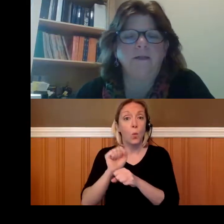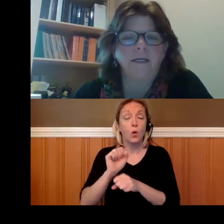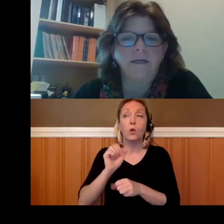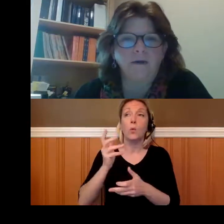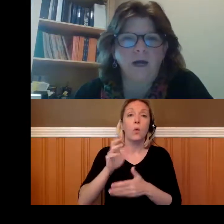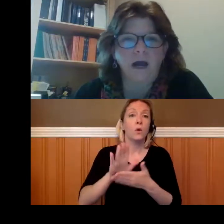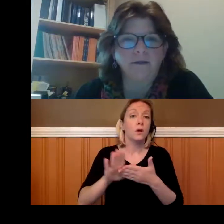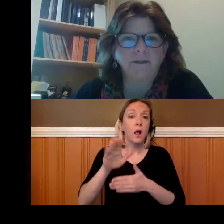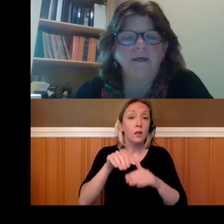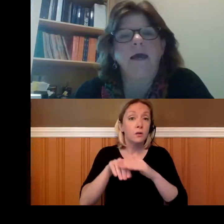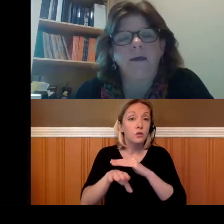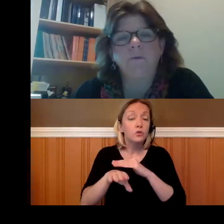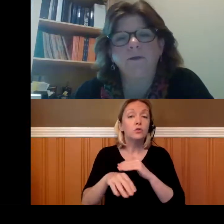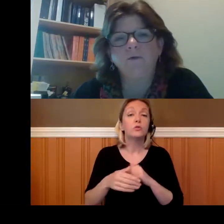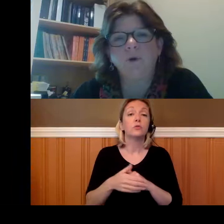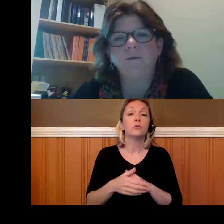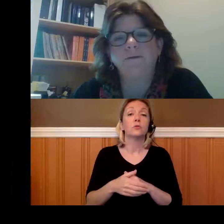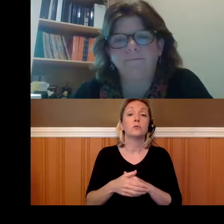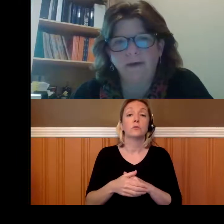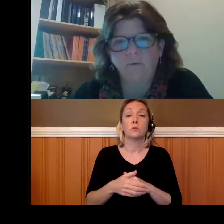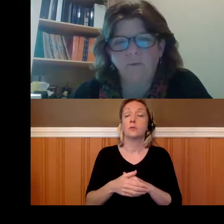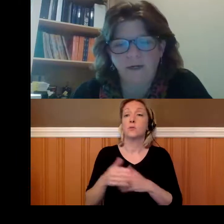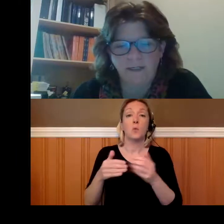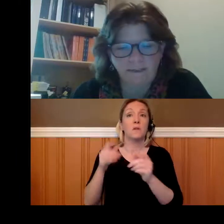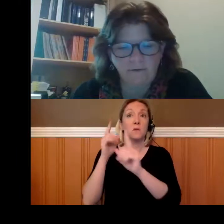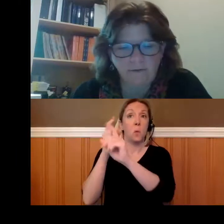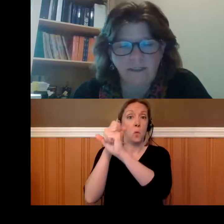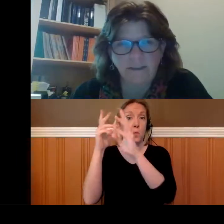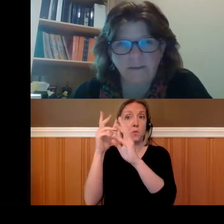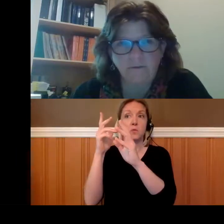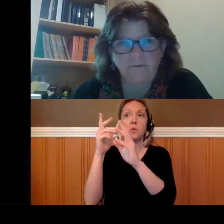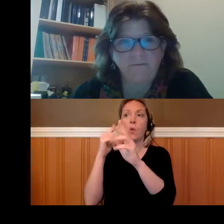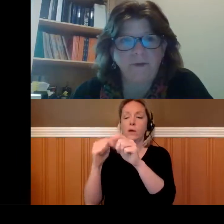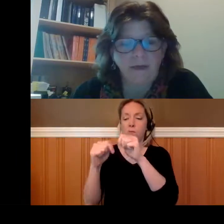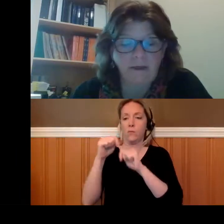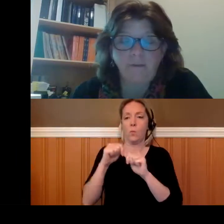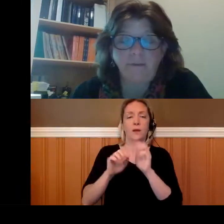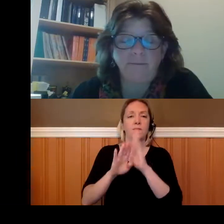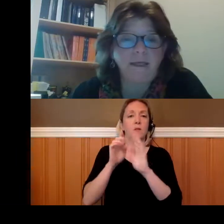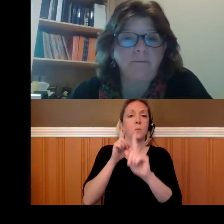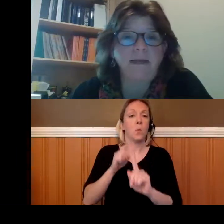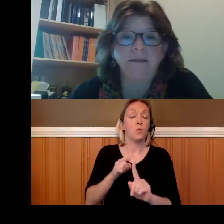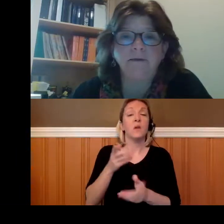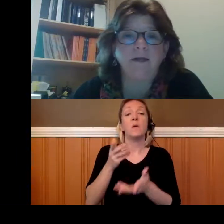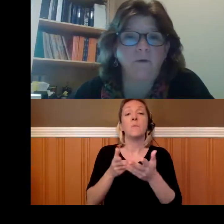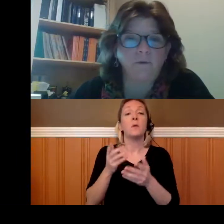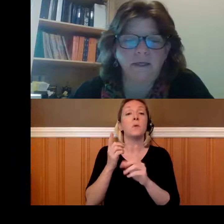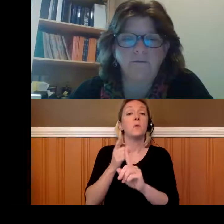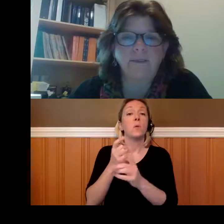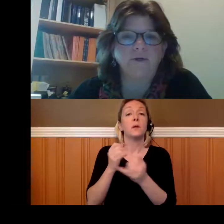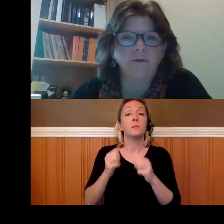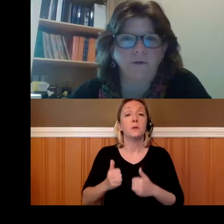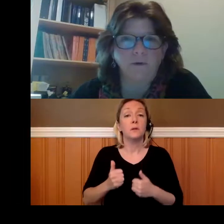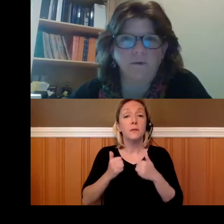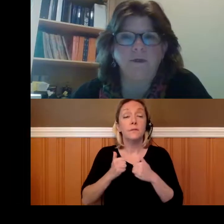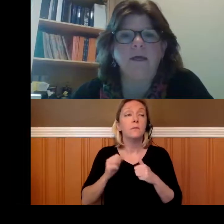college? And we want those goals to fit what it is they're looking to do. They could be independent living goals. They could be social goals,